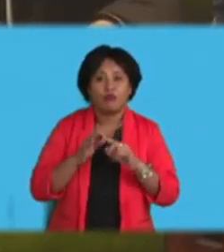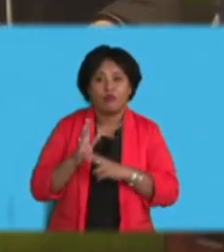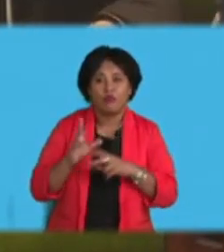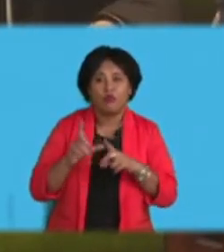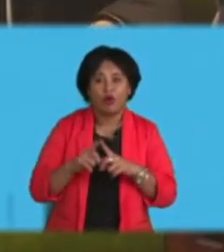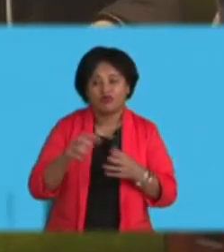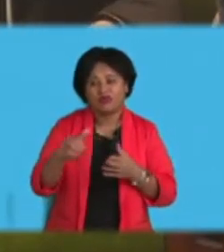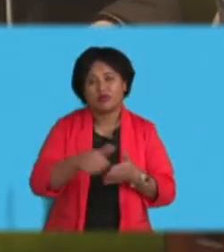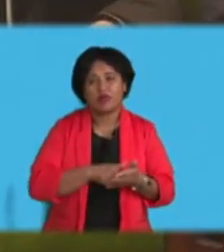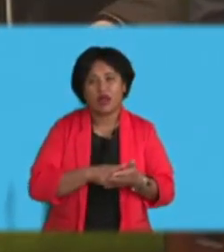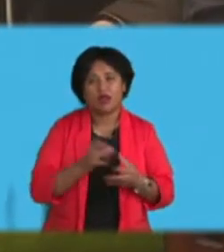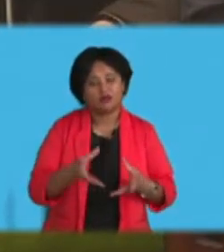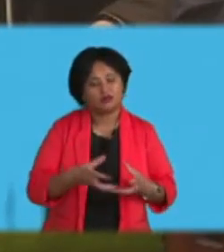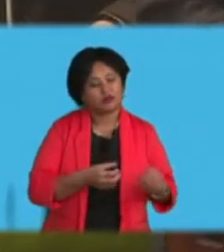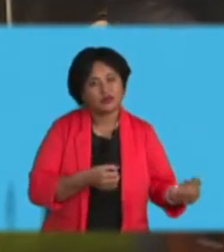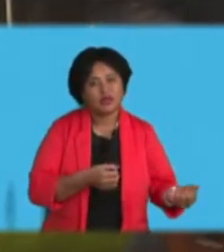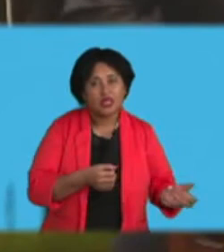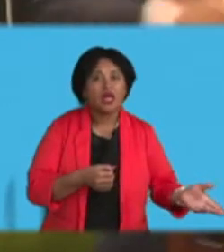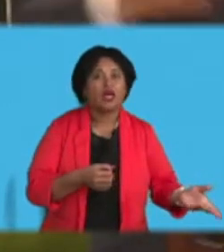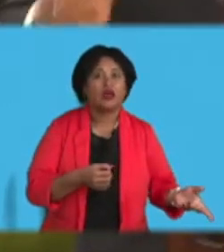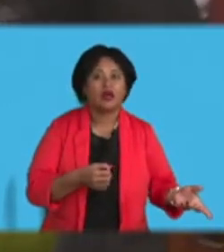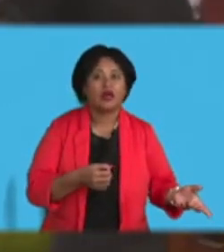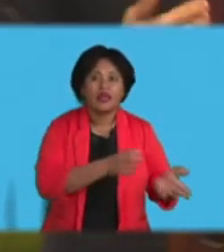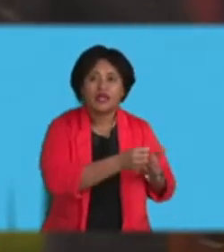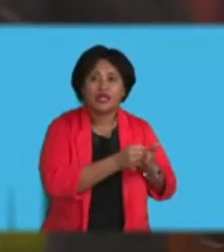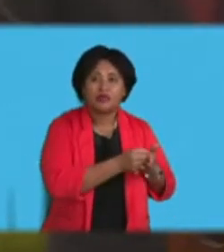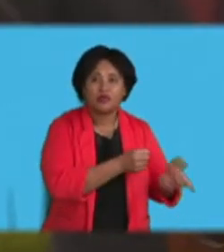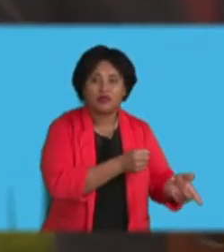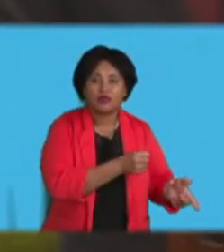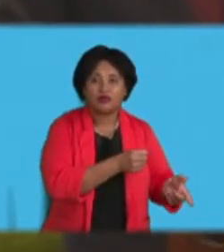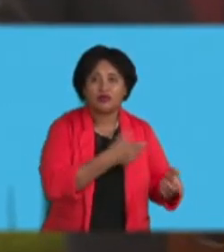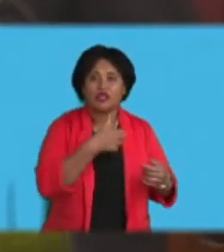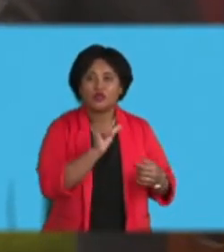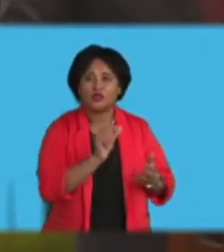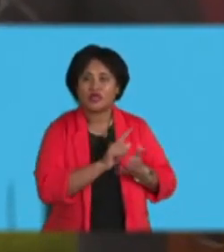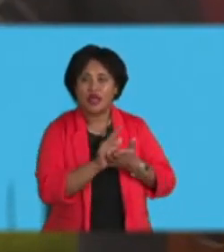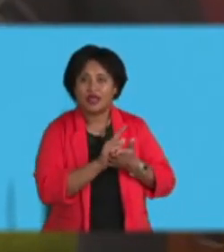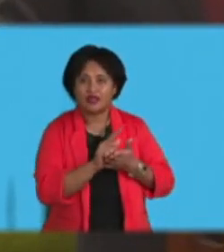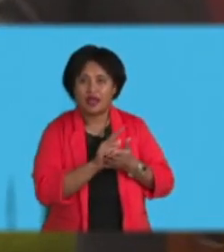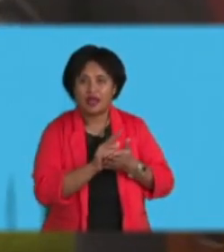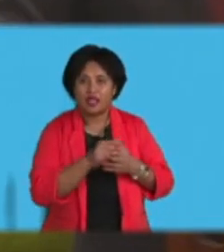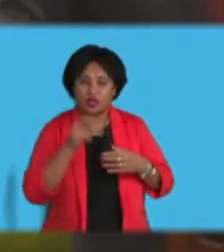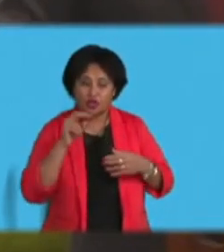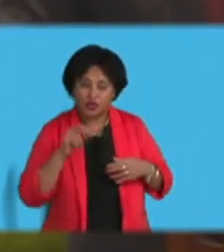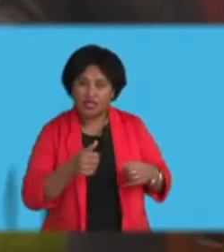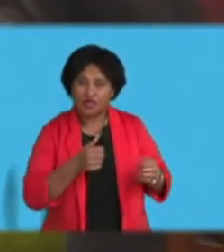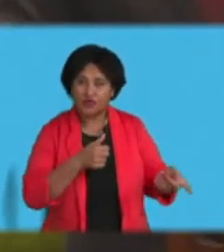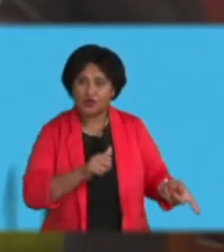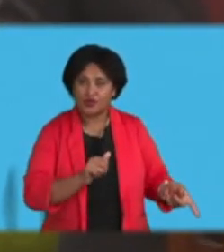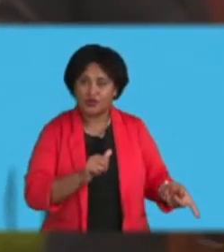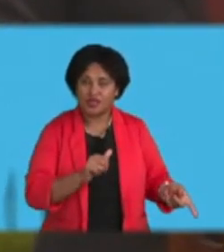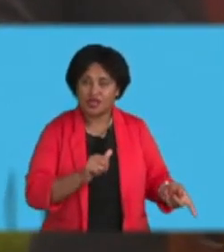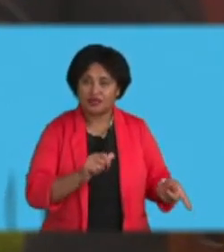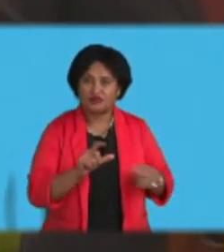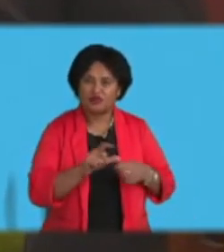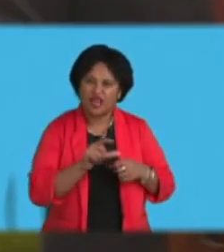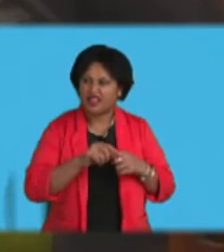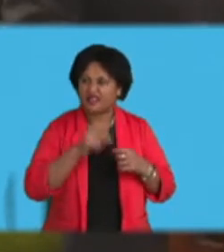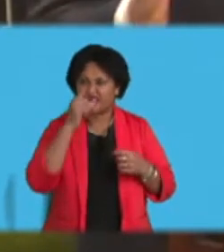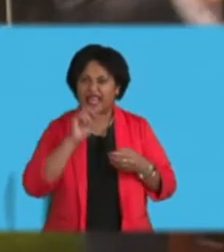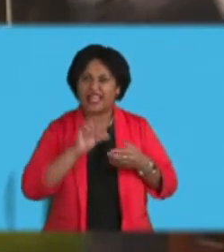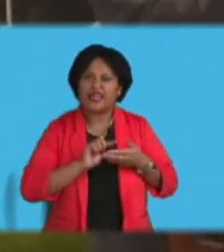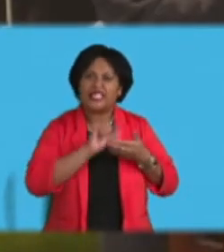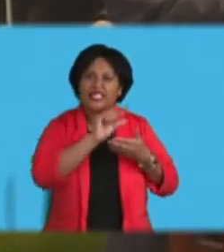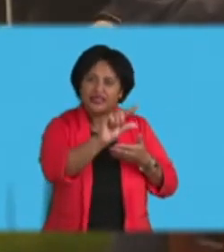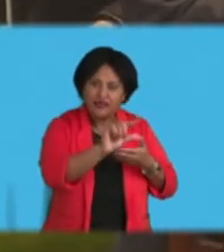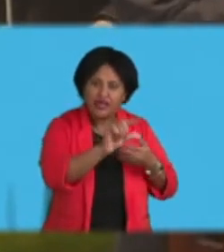in the drawer and use it at maturity date. We need to create that level of secondary market trading, which the Commonwealth actually is helping us with, and also